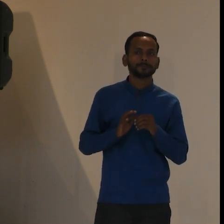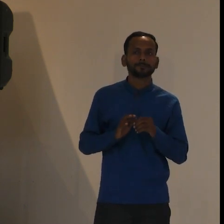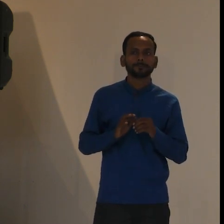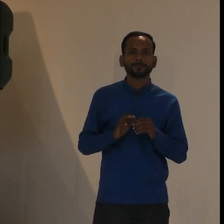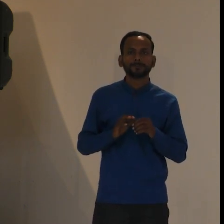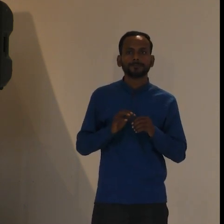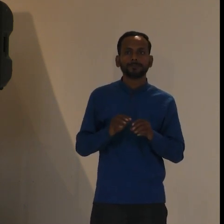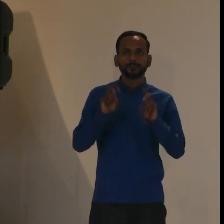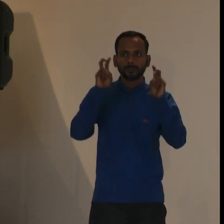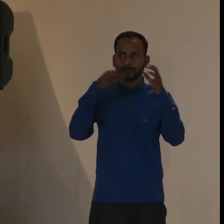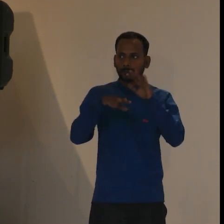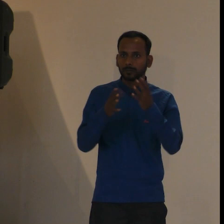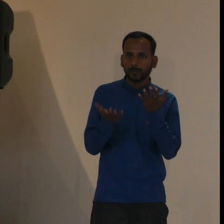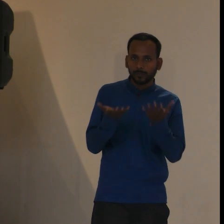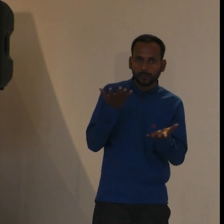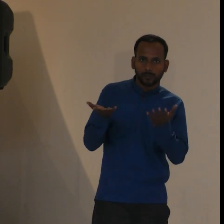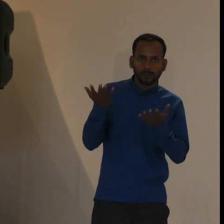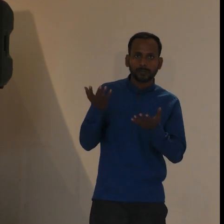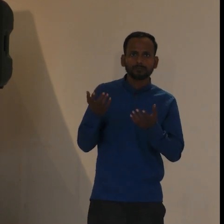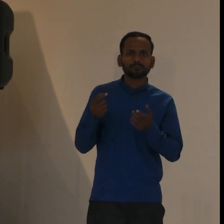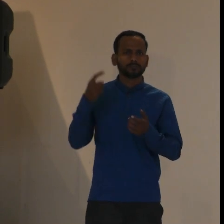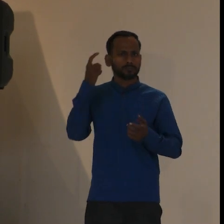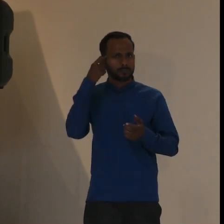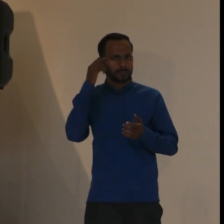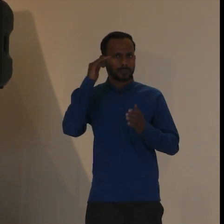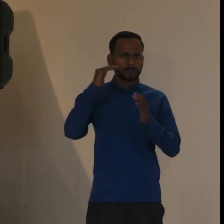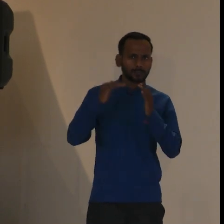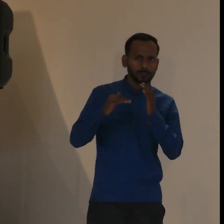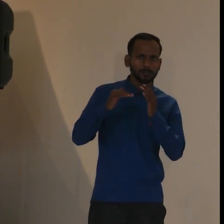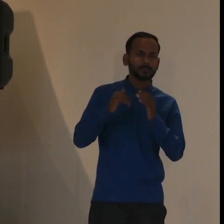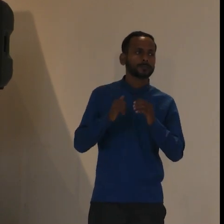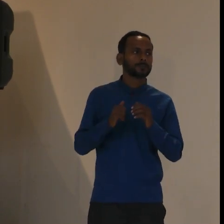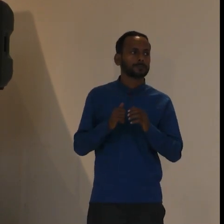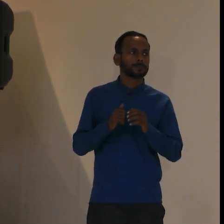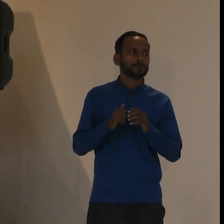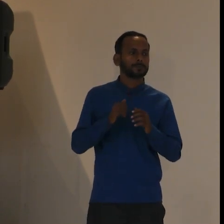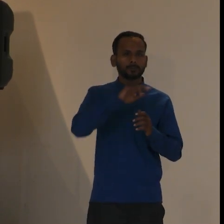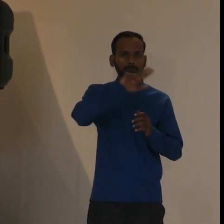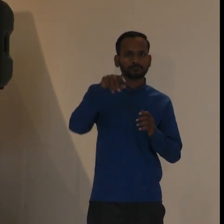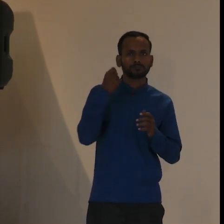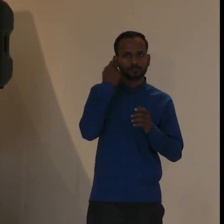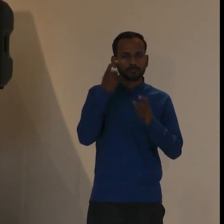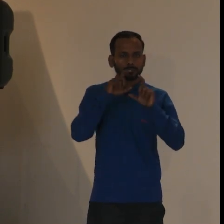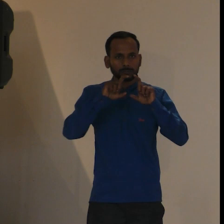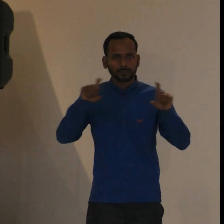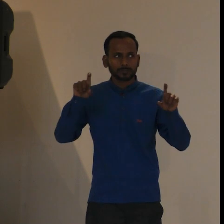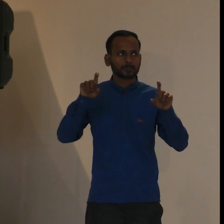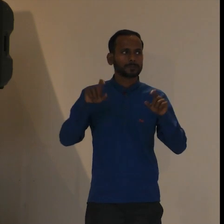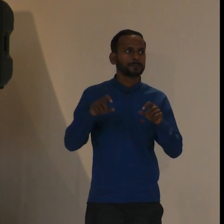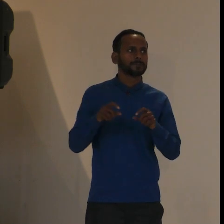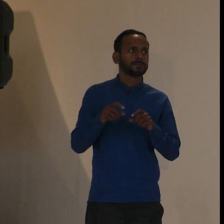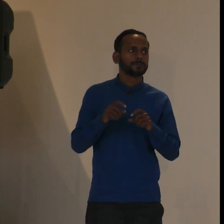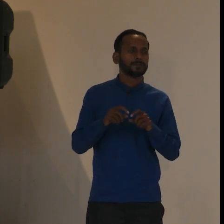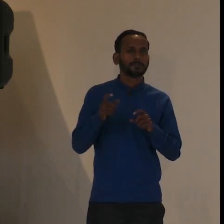that itself is patronizing, the colonies, former colonies. It was nothing to do with the descendants of all of the